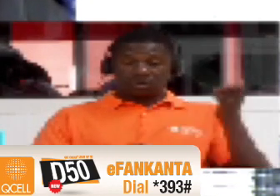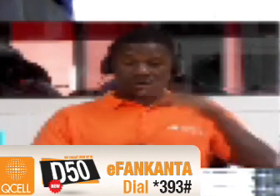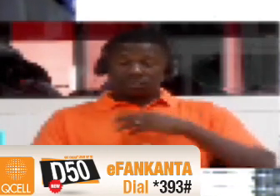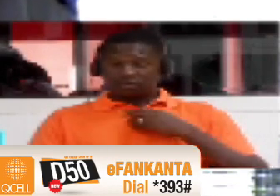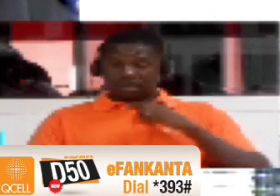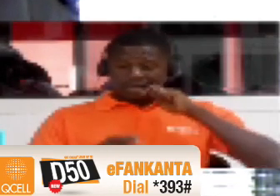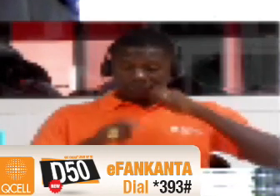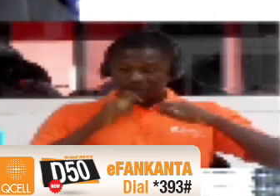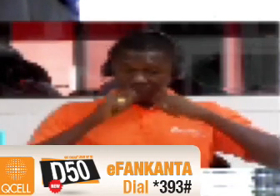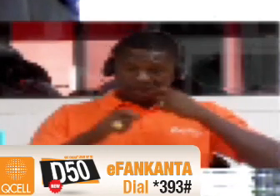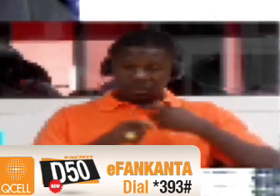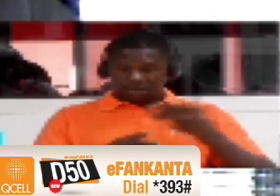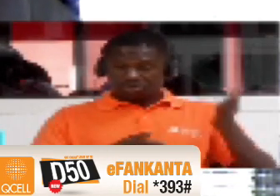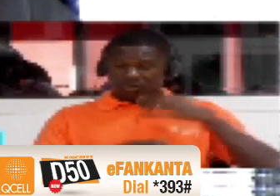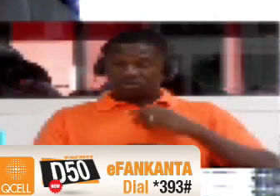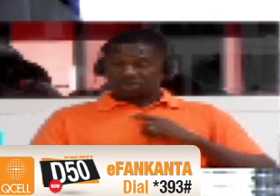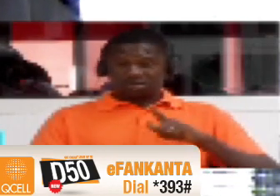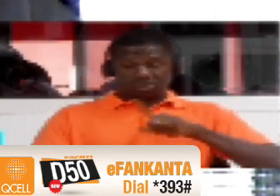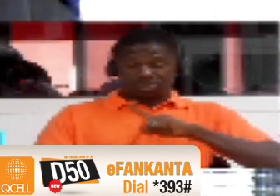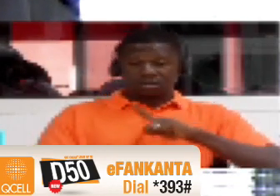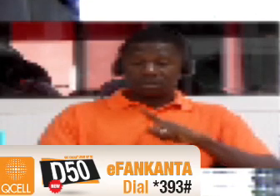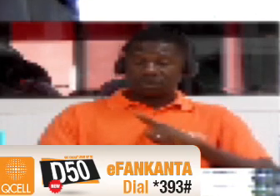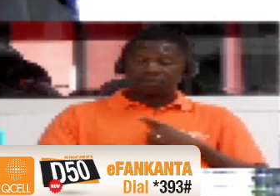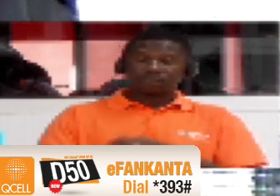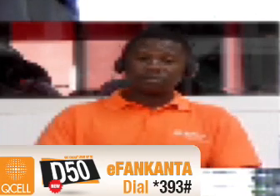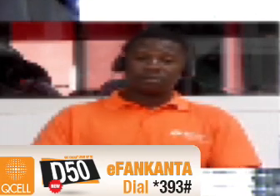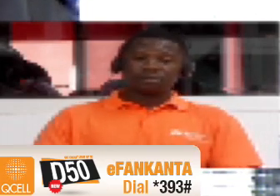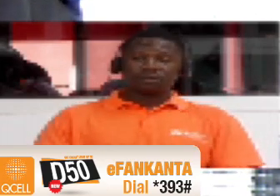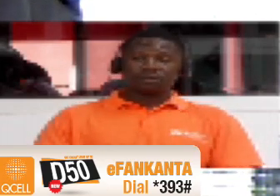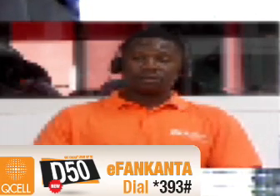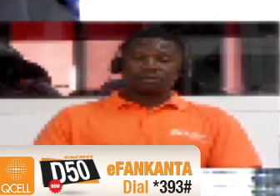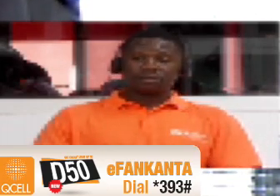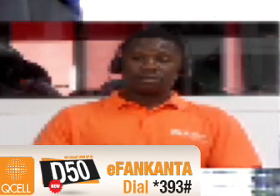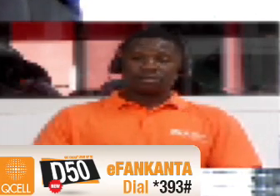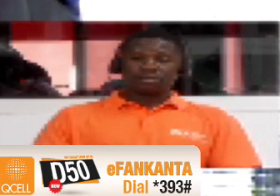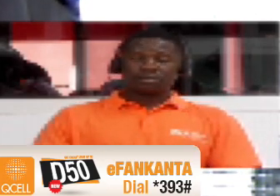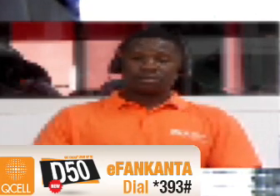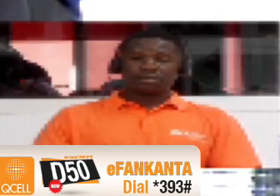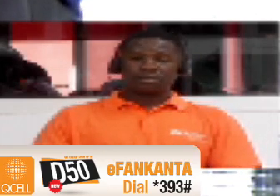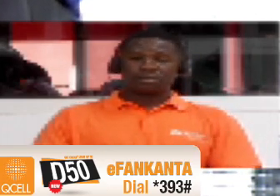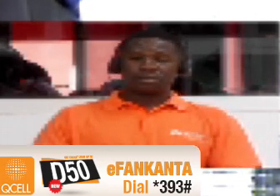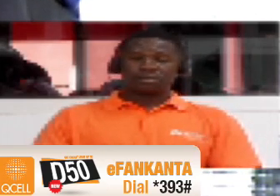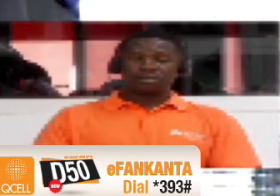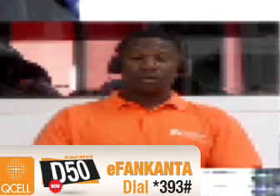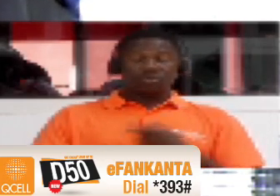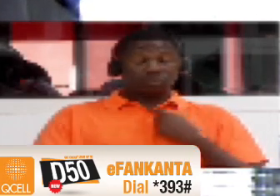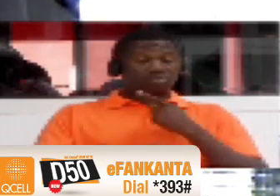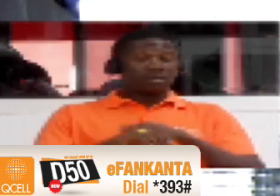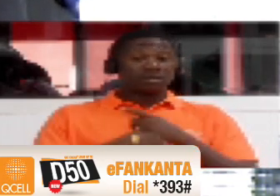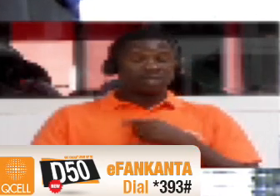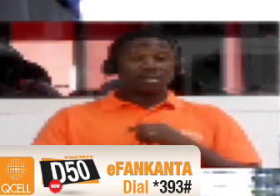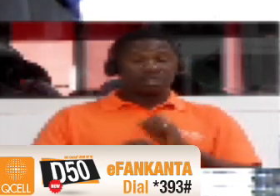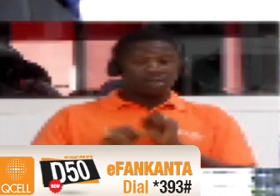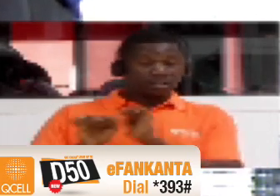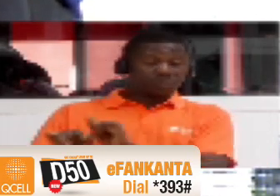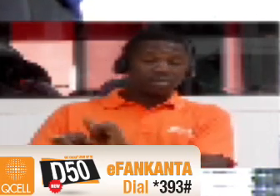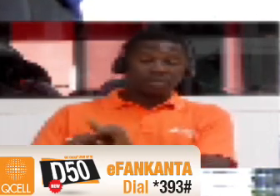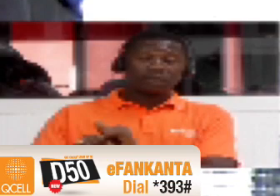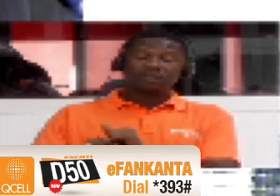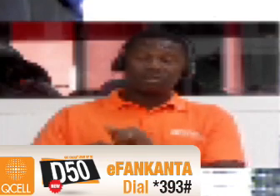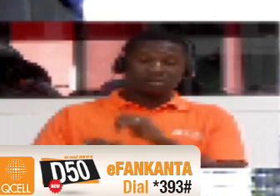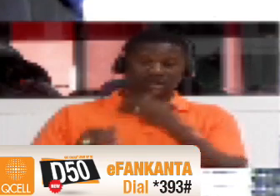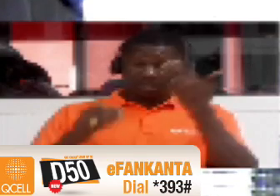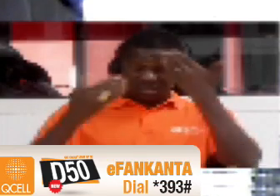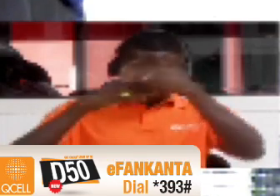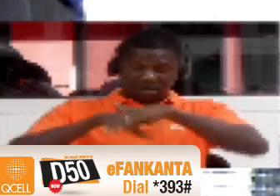for the barbecues they come along with their girlfriends. Go dol bije wol ke la fangoni nyabali bedame mimuna besti. Some of them even spend the night where Nyabali